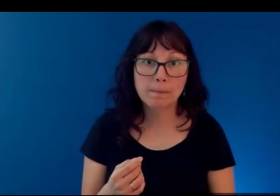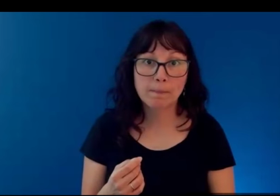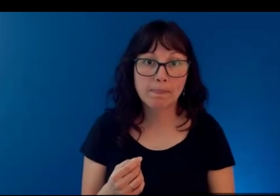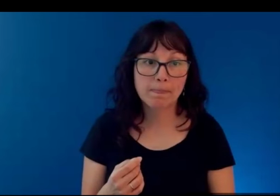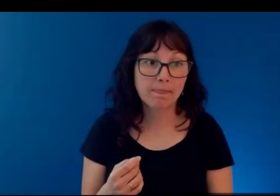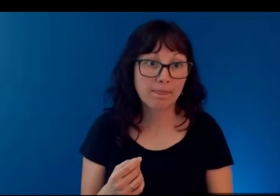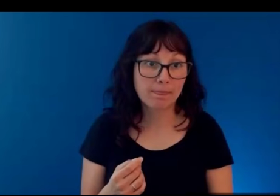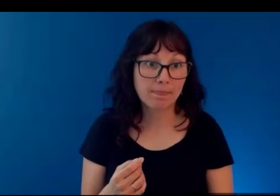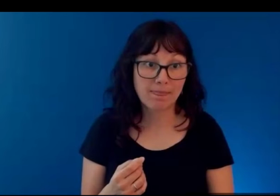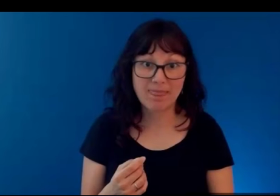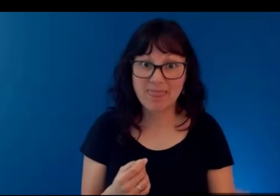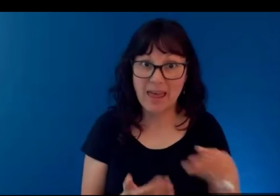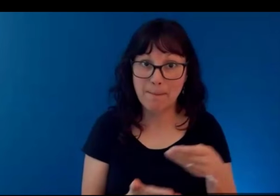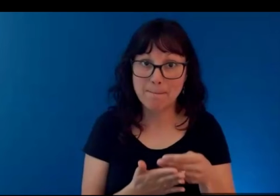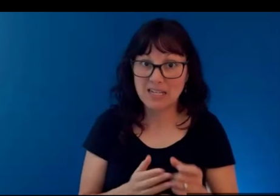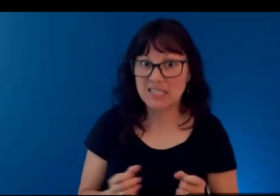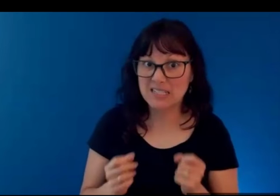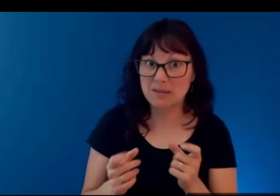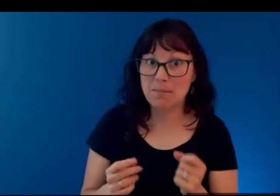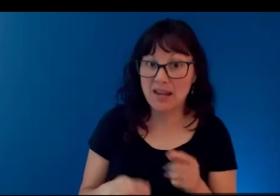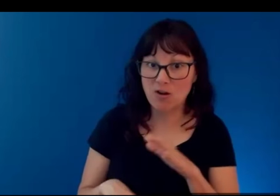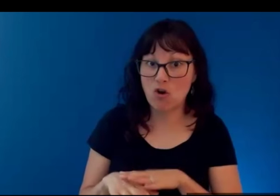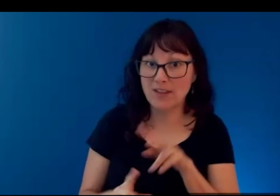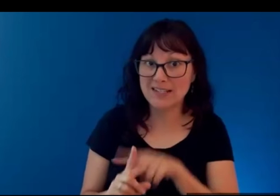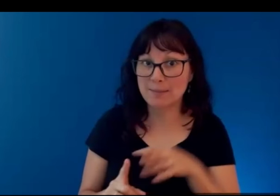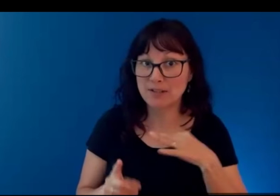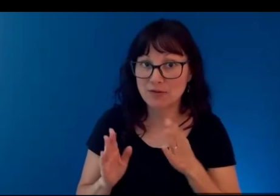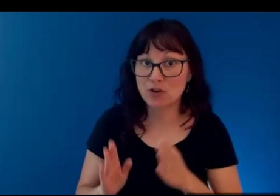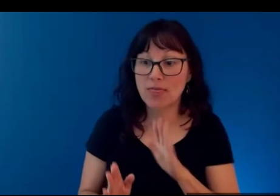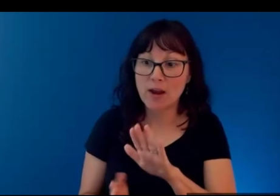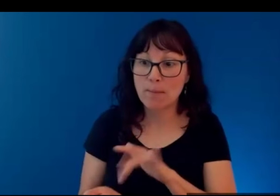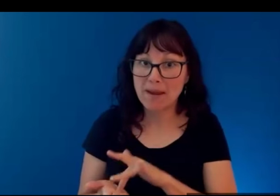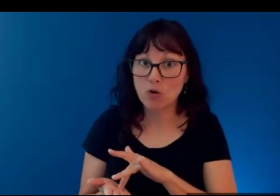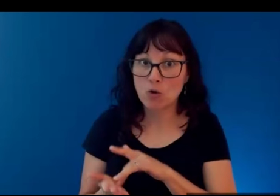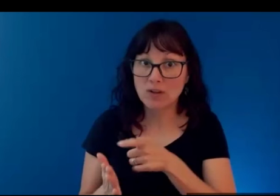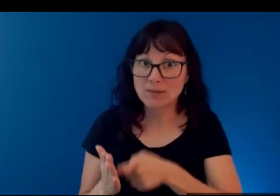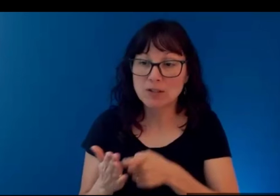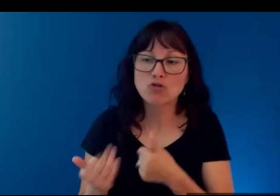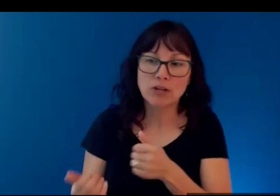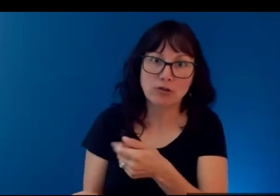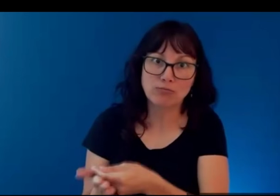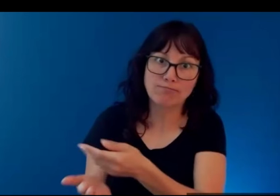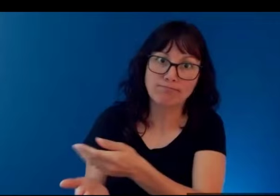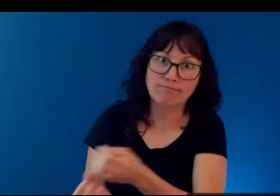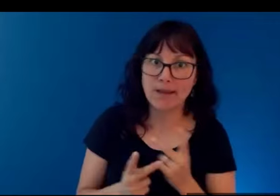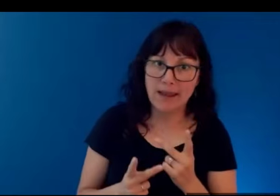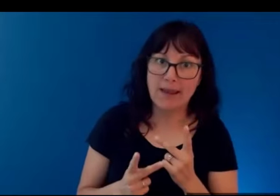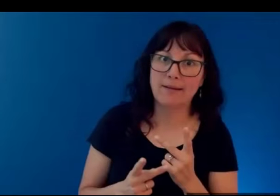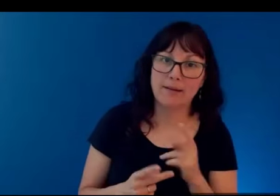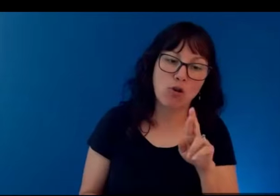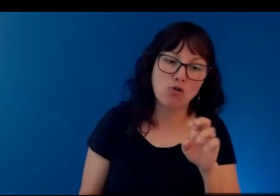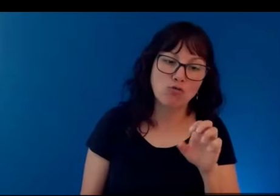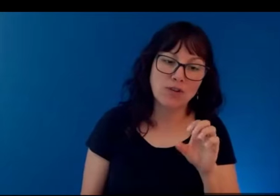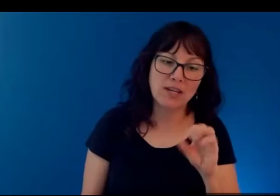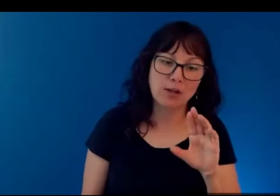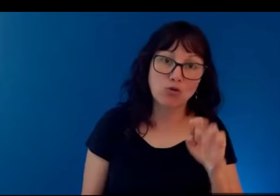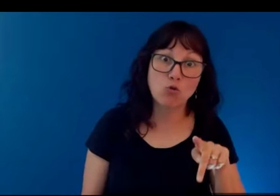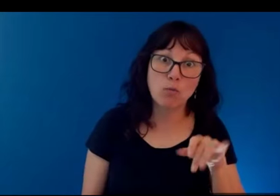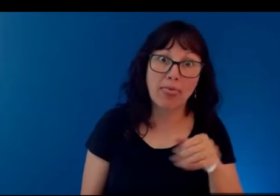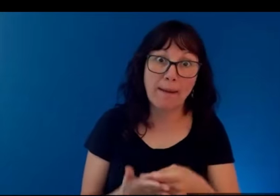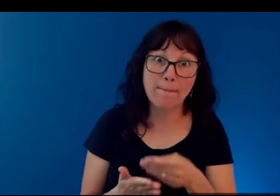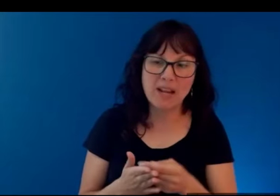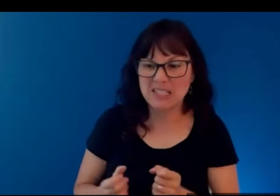spent on the designated beneficiary's medical expenses. So they're recouping the money that they spent on